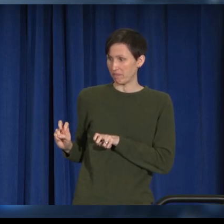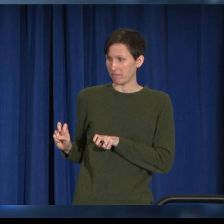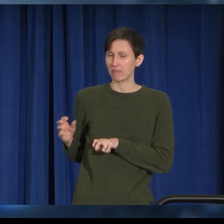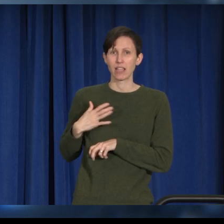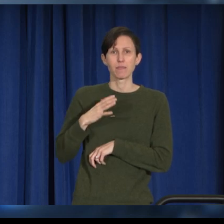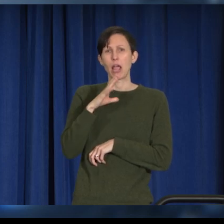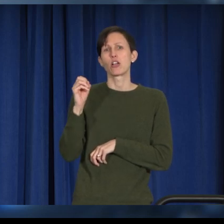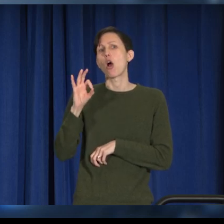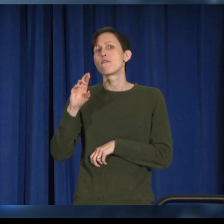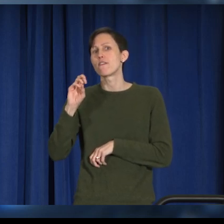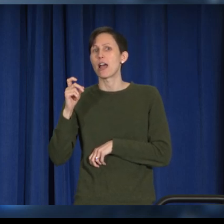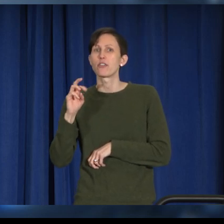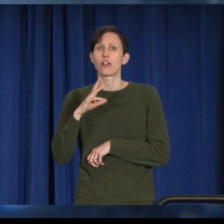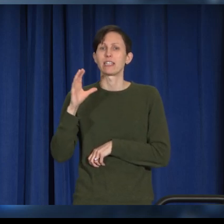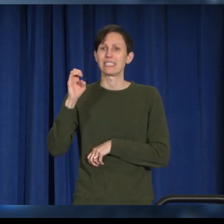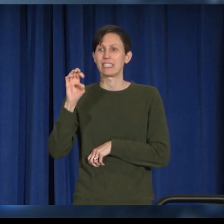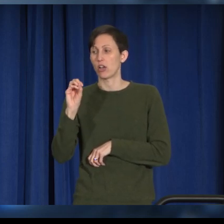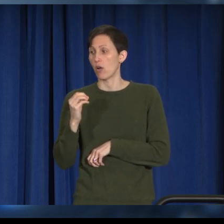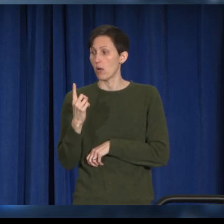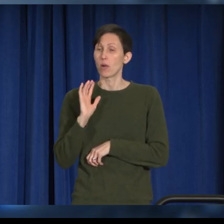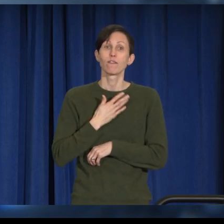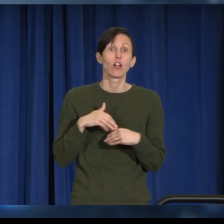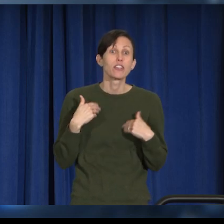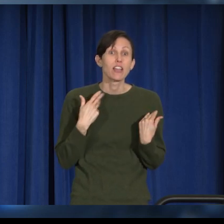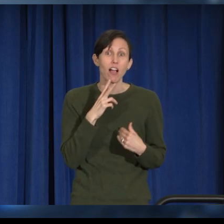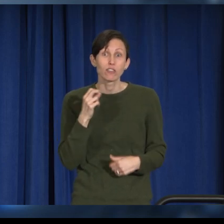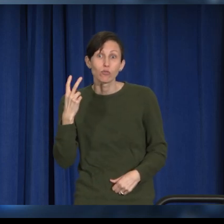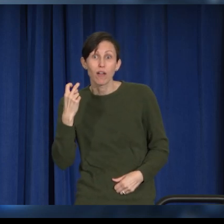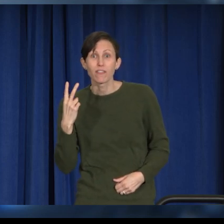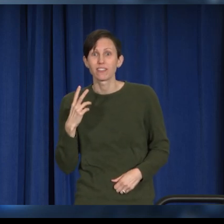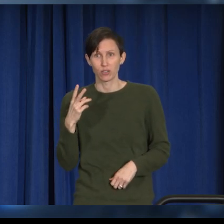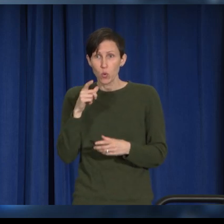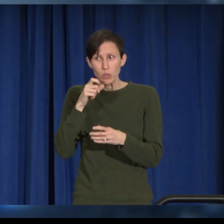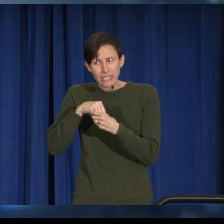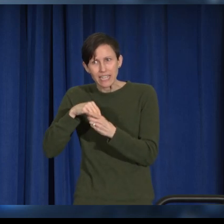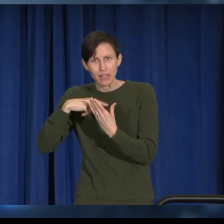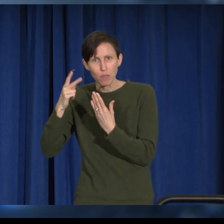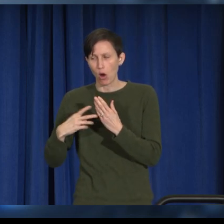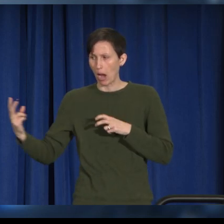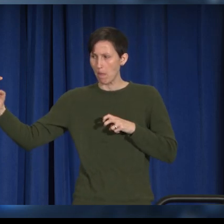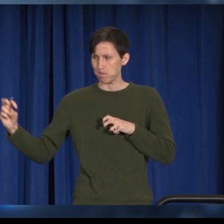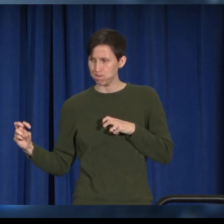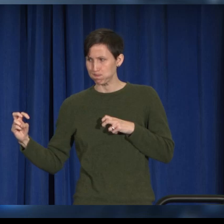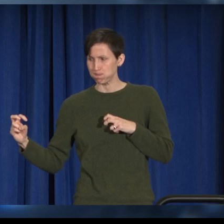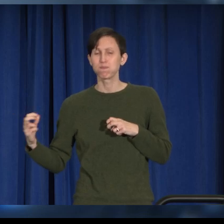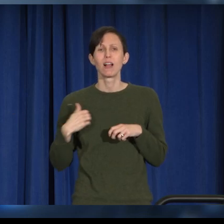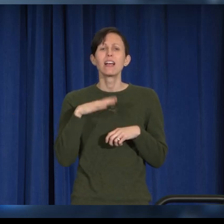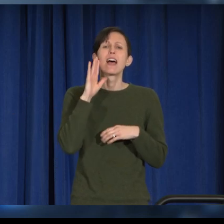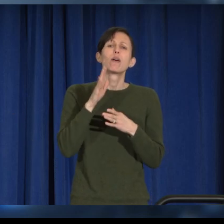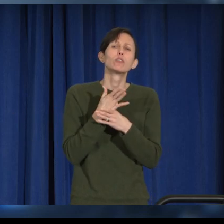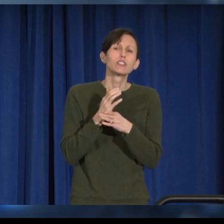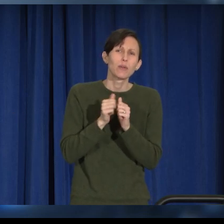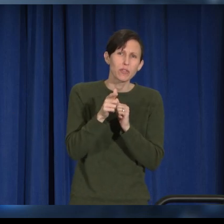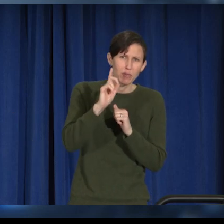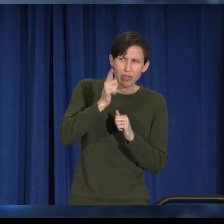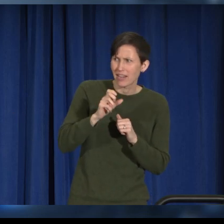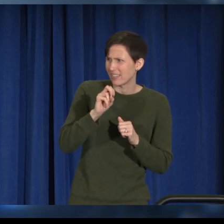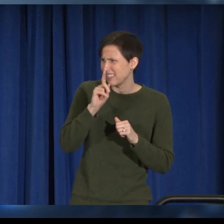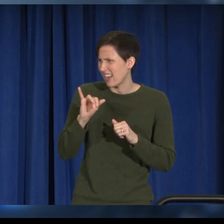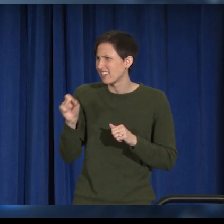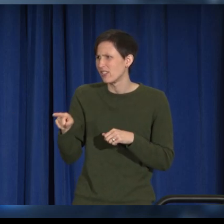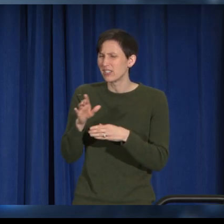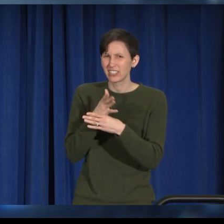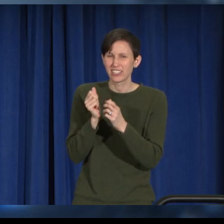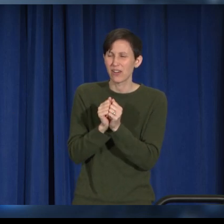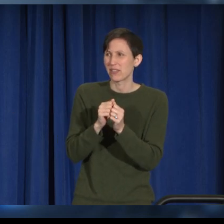and our CEO, and one of our young 12-year-olds is in the program. And I'll share later with you, Sandy. You can share across the audience the